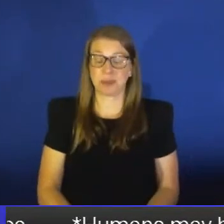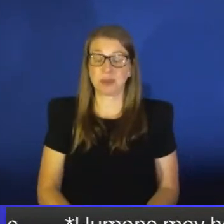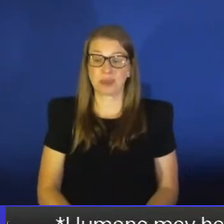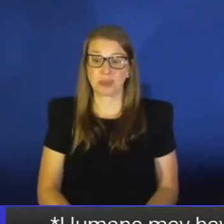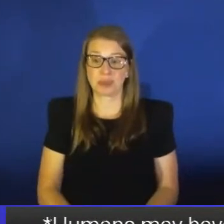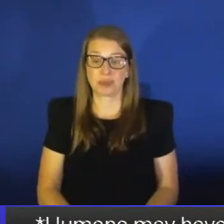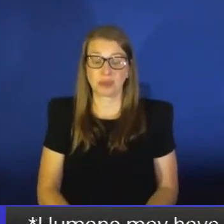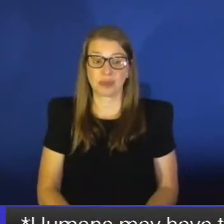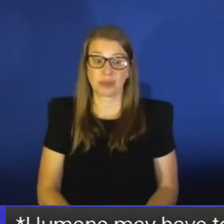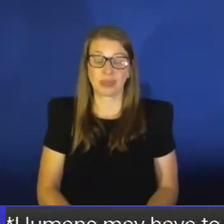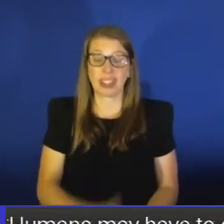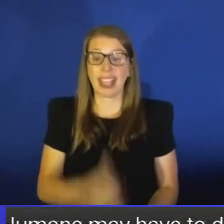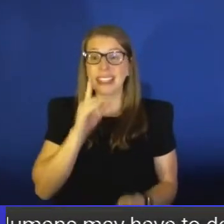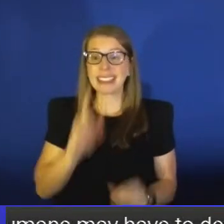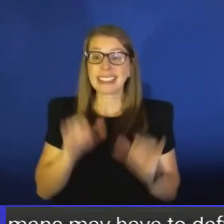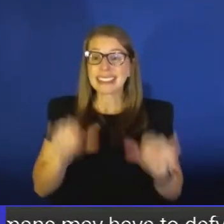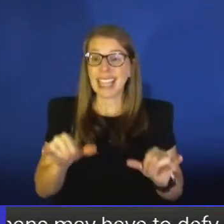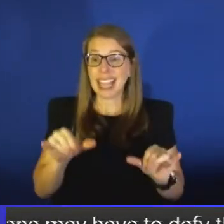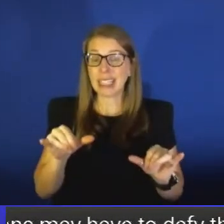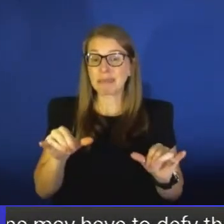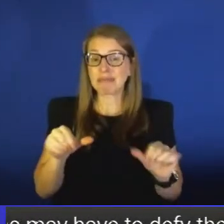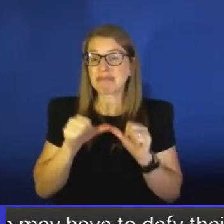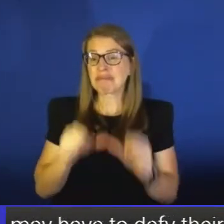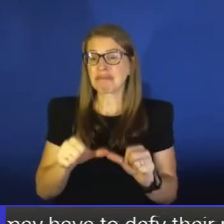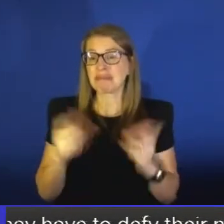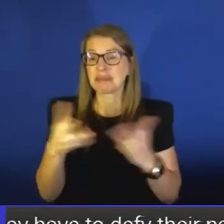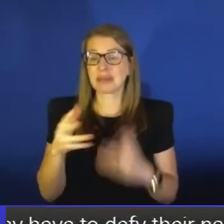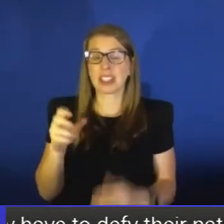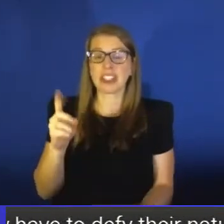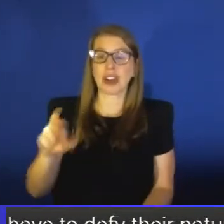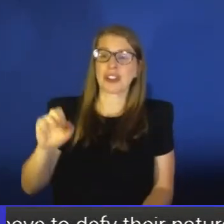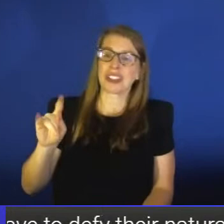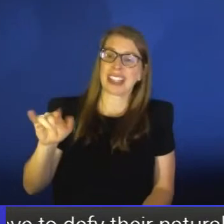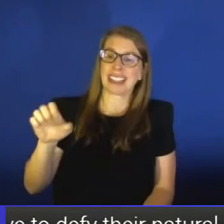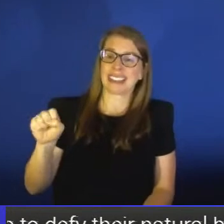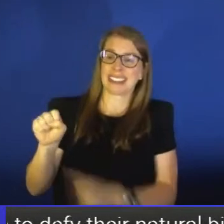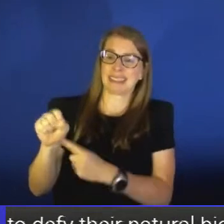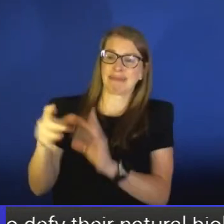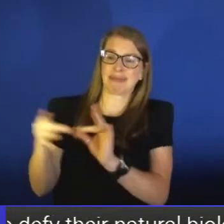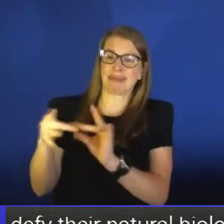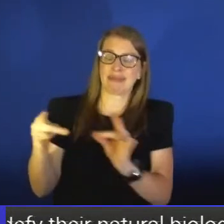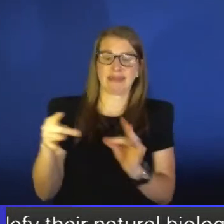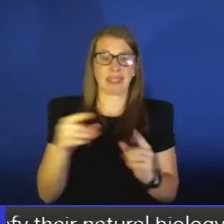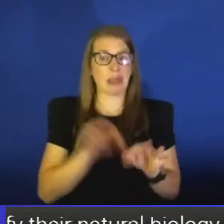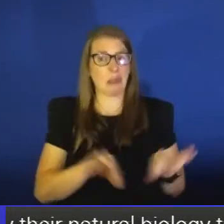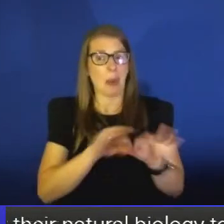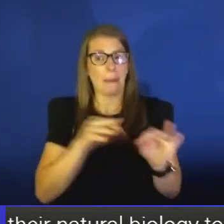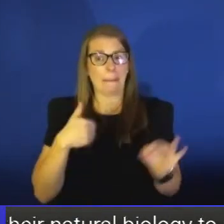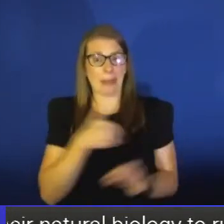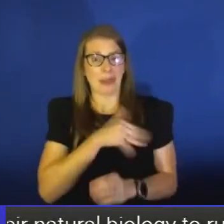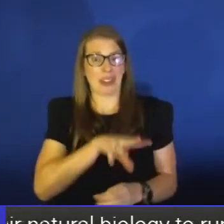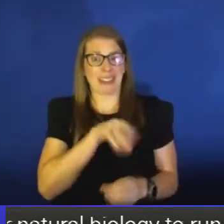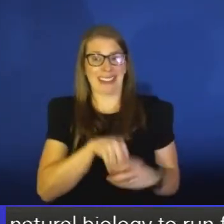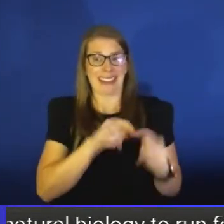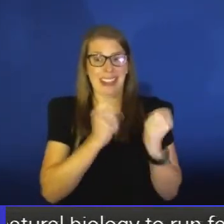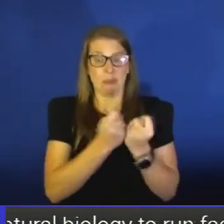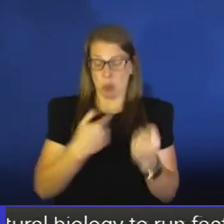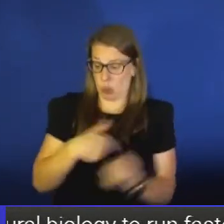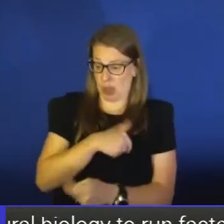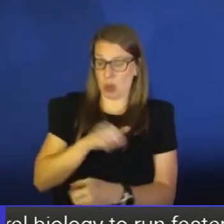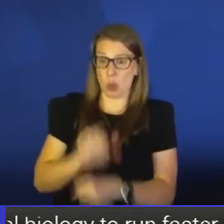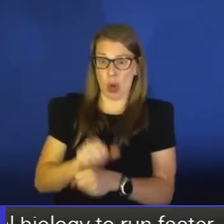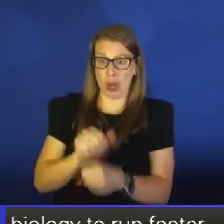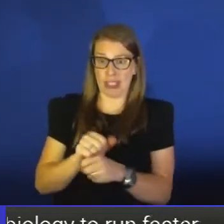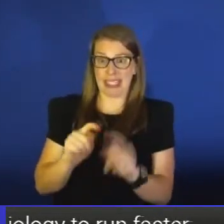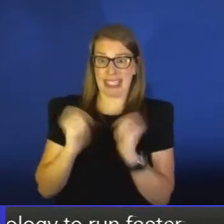that have stayed the same as Dr. Stites shared, nurses are key members of the team, and we work as a team, so they have the chance every day